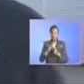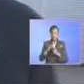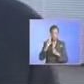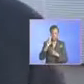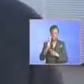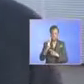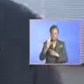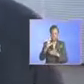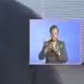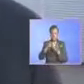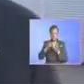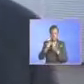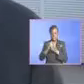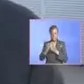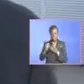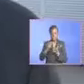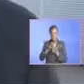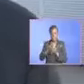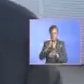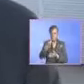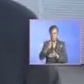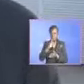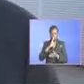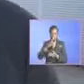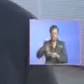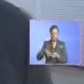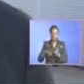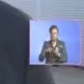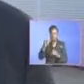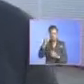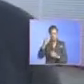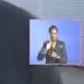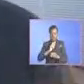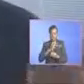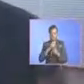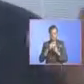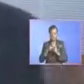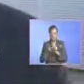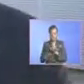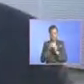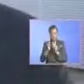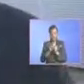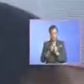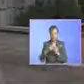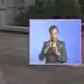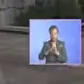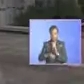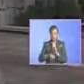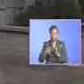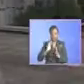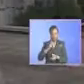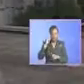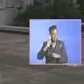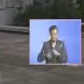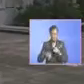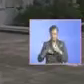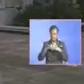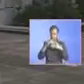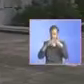airport, you know, there has to be a way for us to at least mitigate that cost, because we can't extrapolate that. We can't build